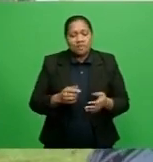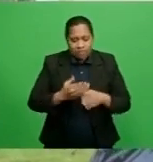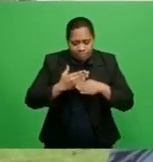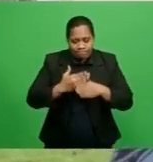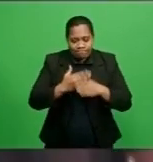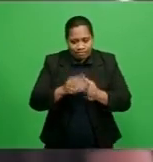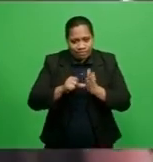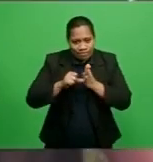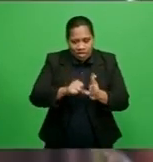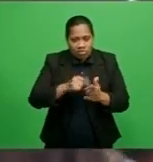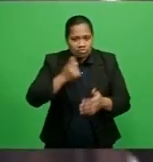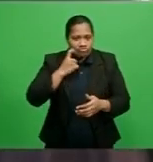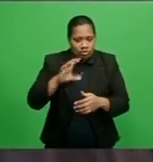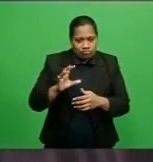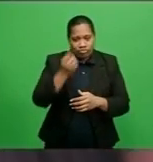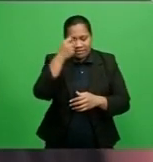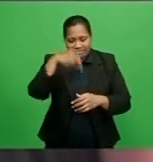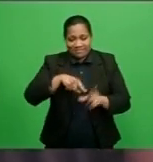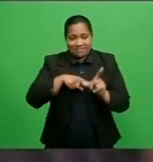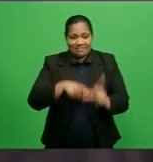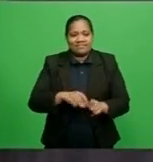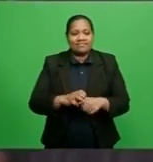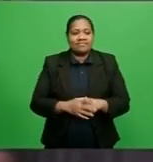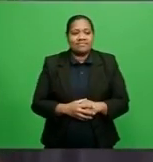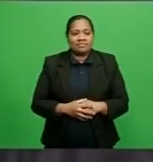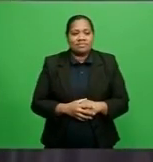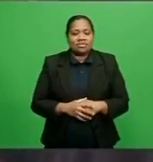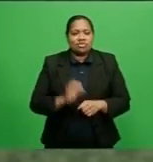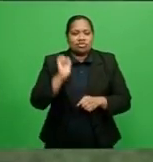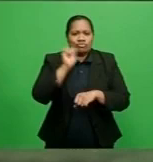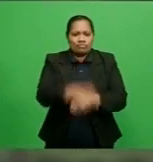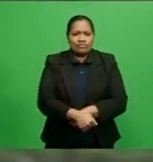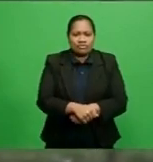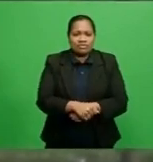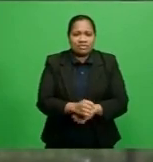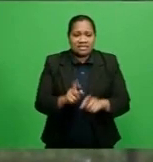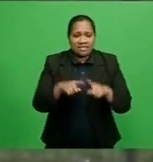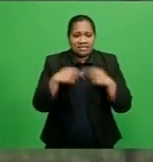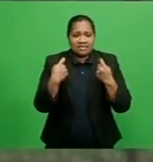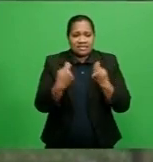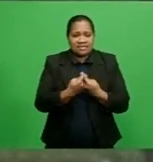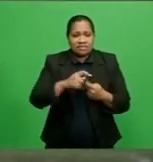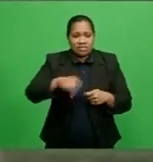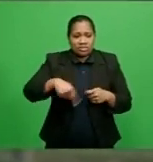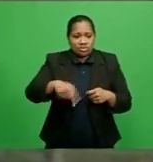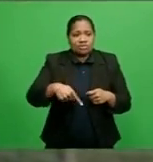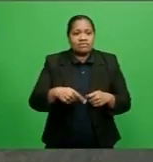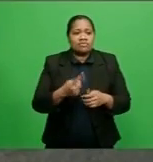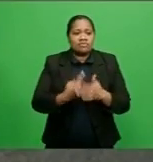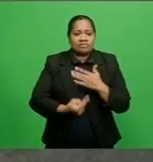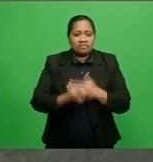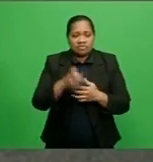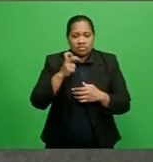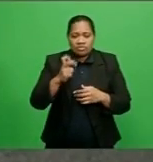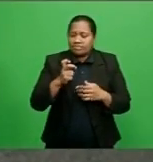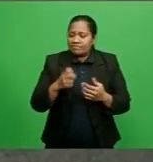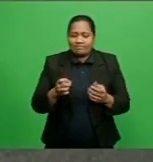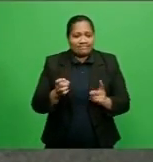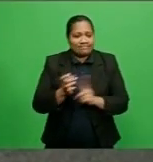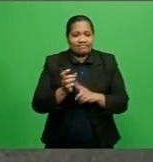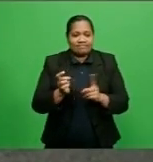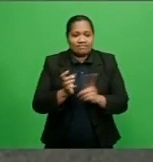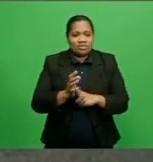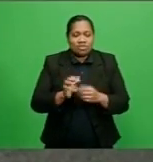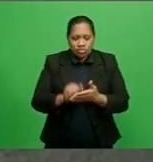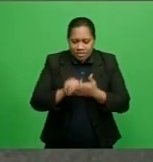win it this year. To tackle a mighty team like Suva, maintaining possession is crucial for the jet setters. Keeping possession,